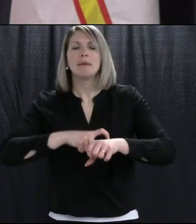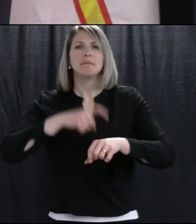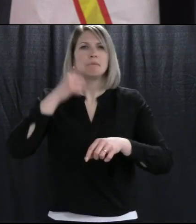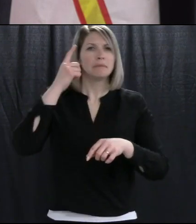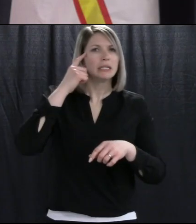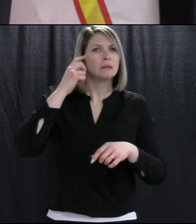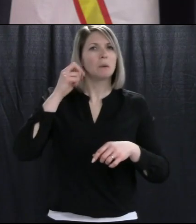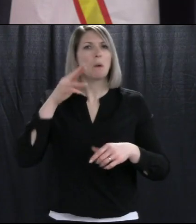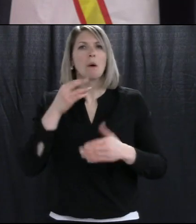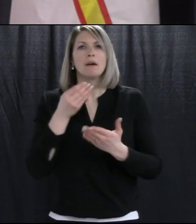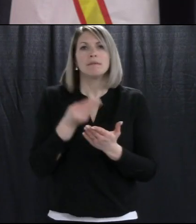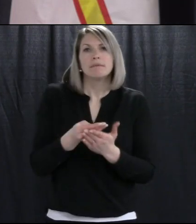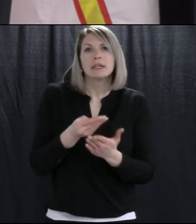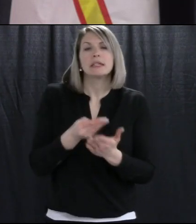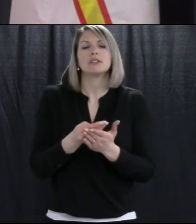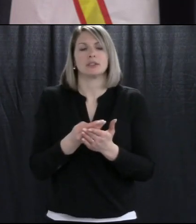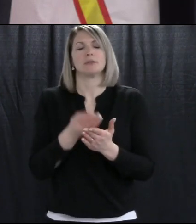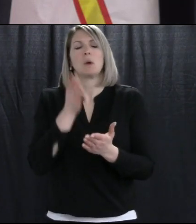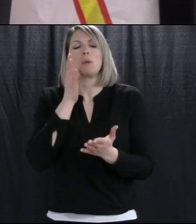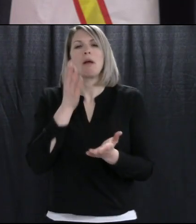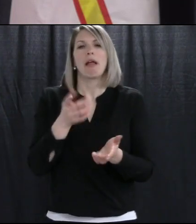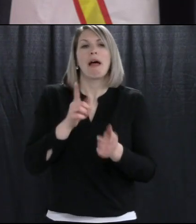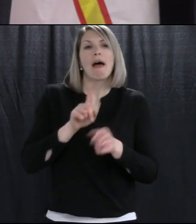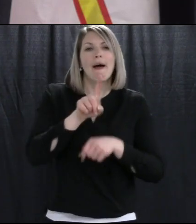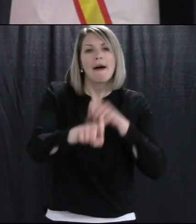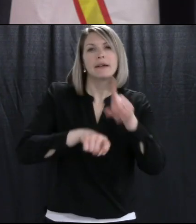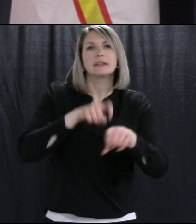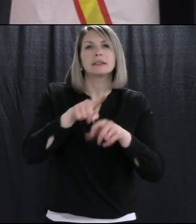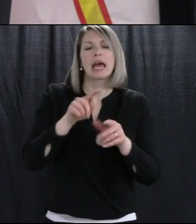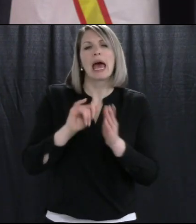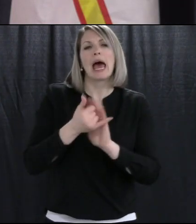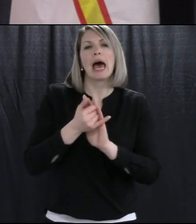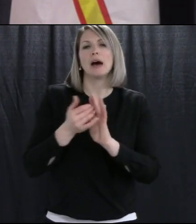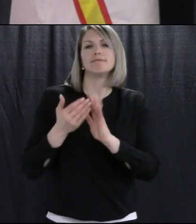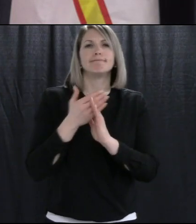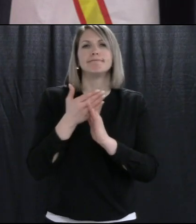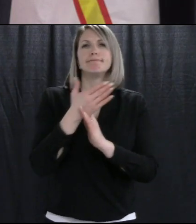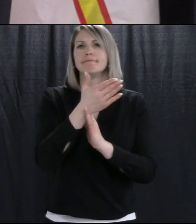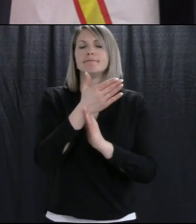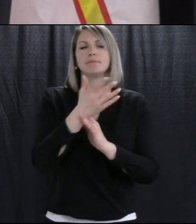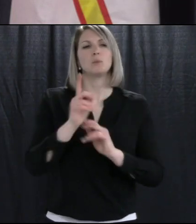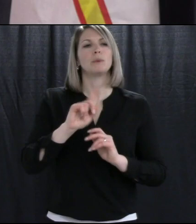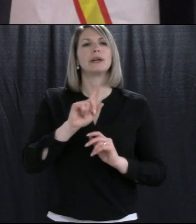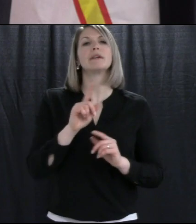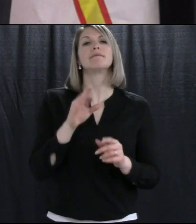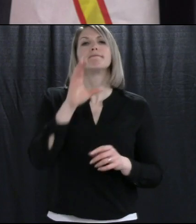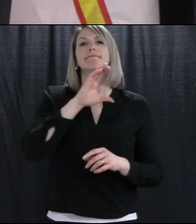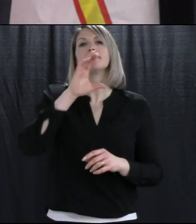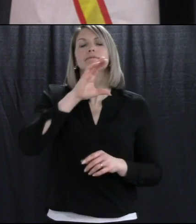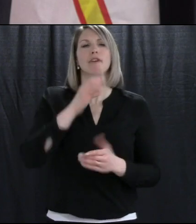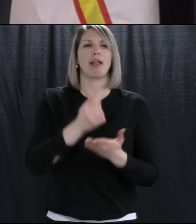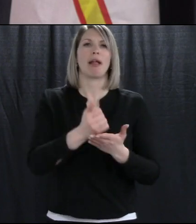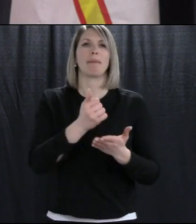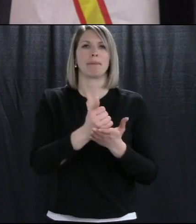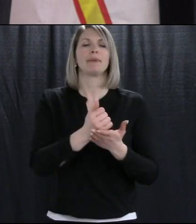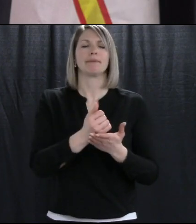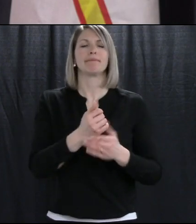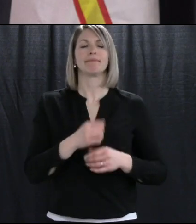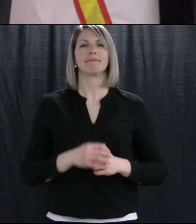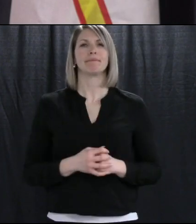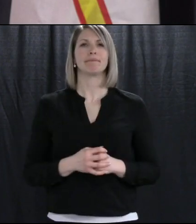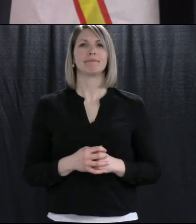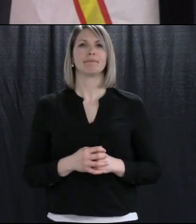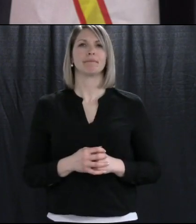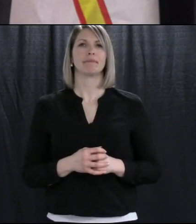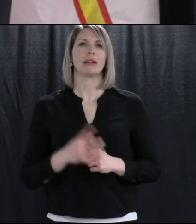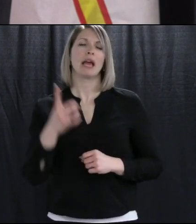help them, navigate their way through the system to where supports are available for those that are severely impacted today. Can you